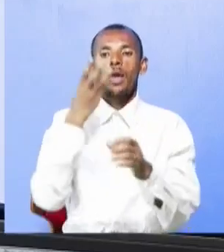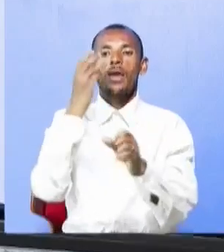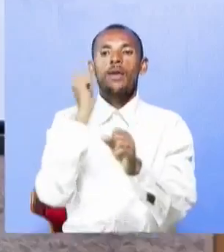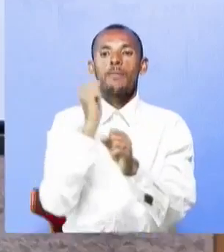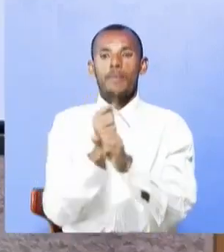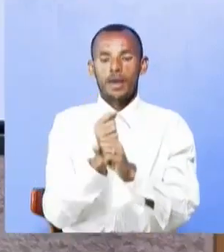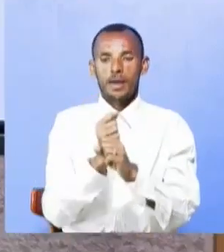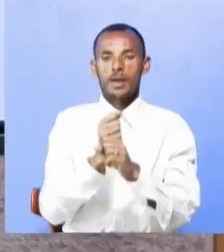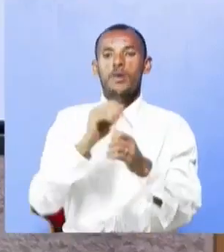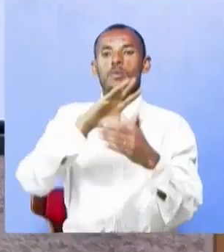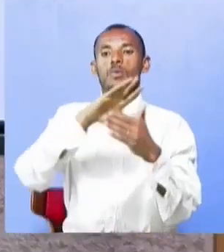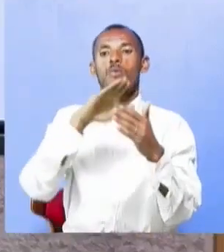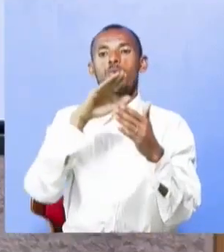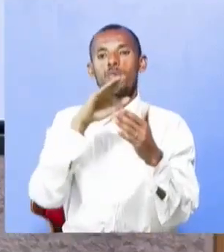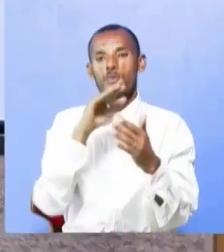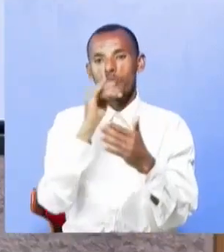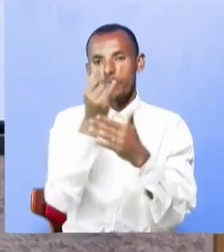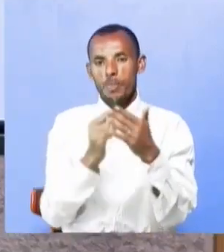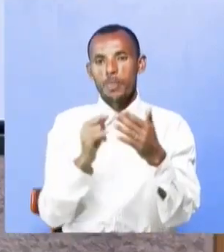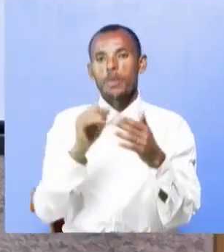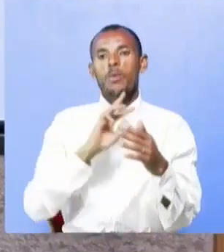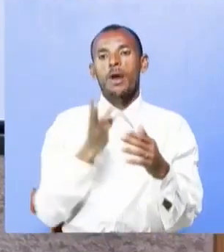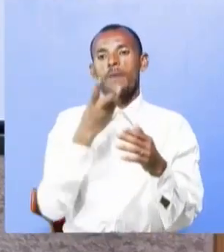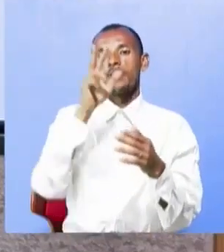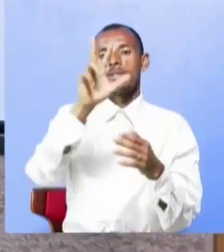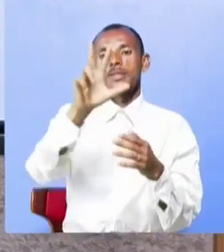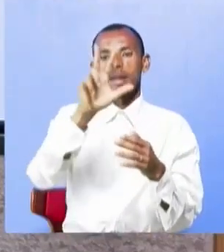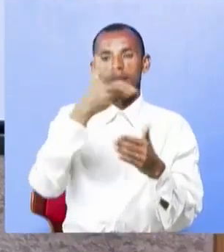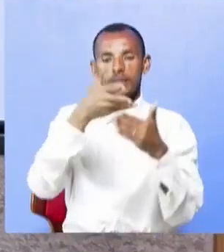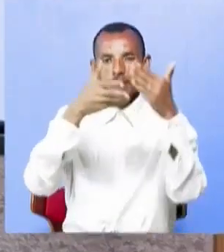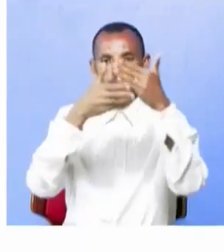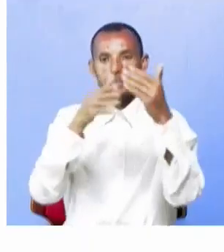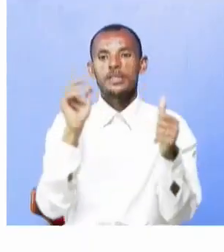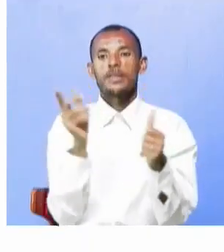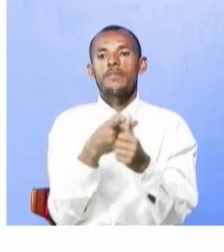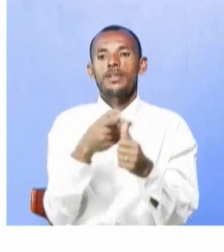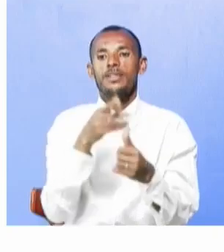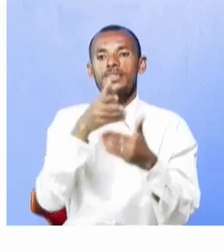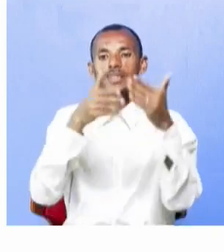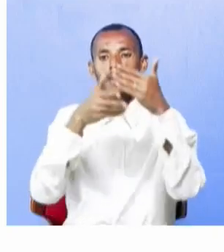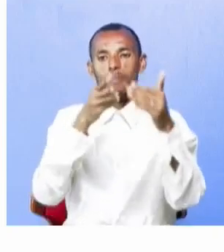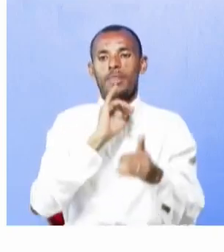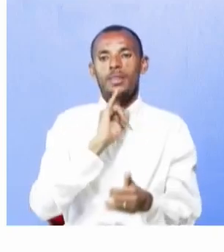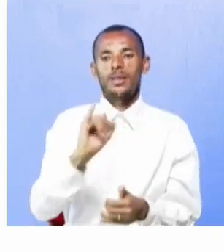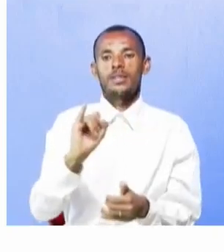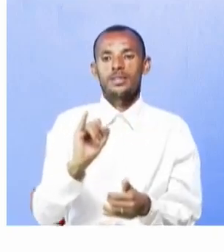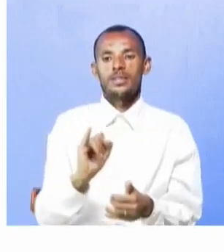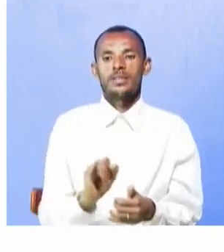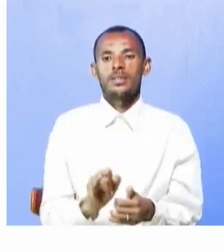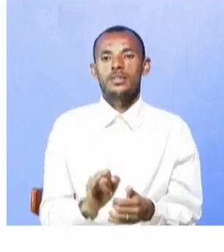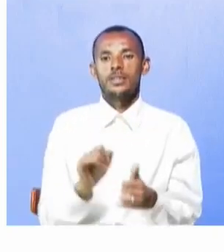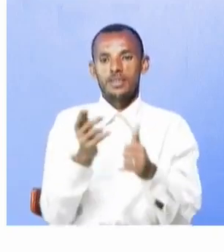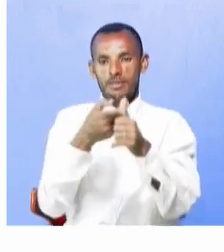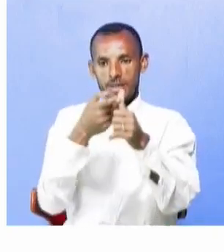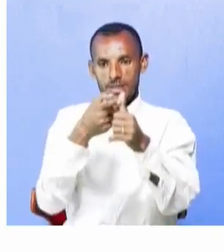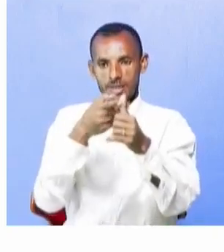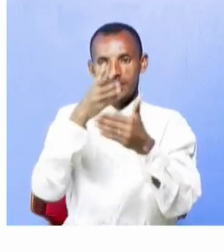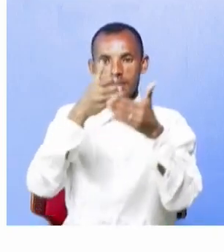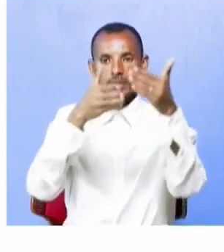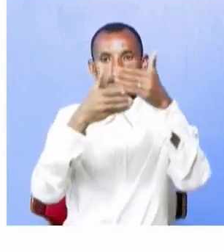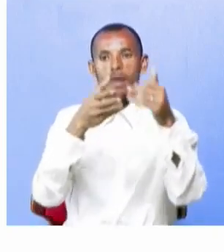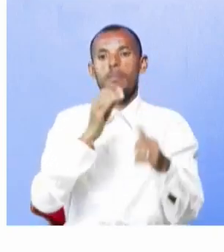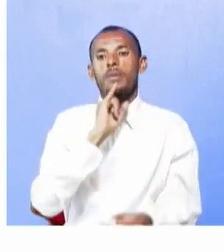table of values? We have 3 steps, okay? The first step is, in this method, the first step